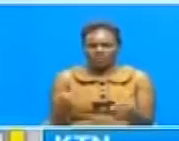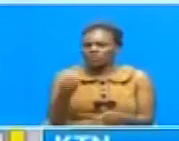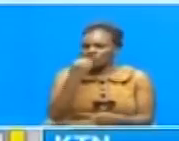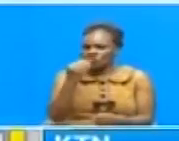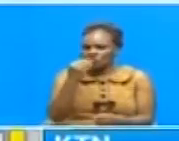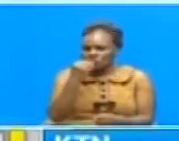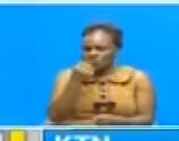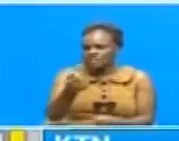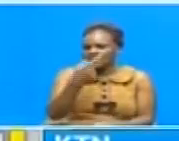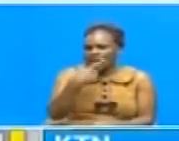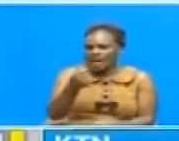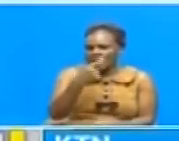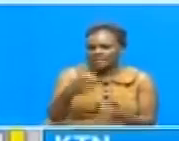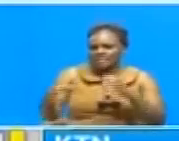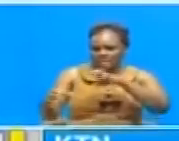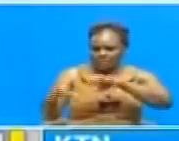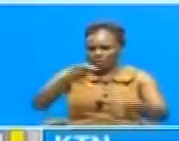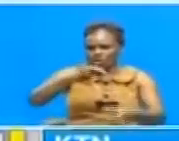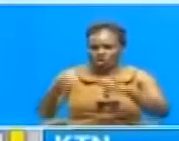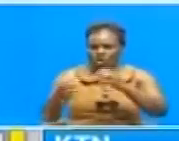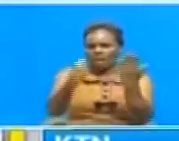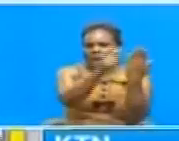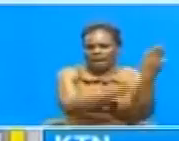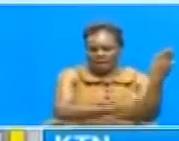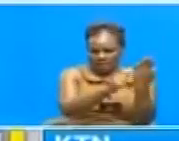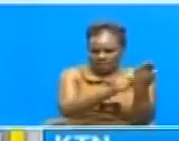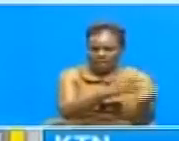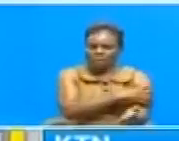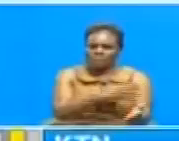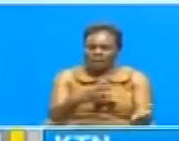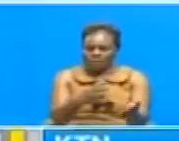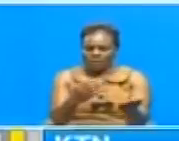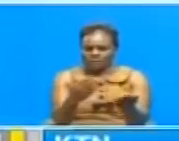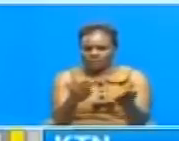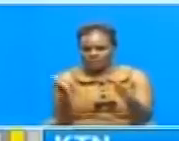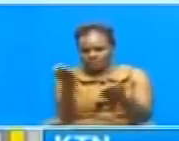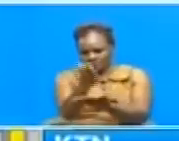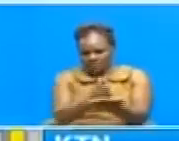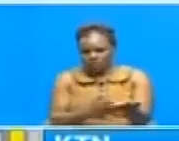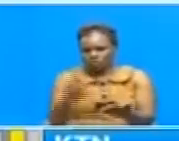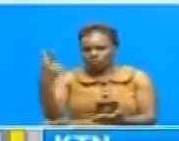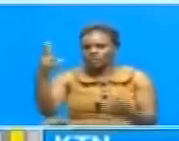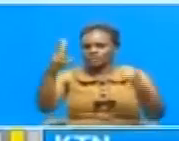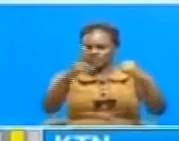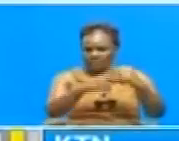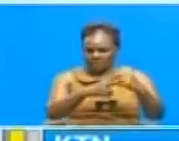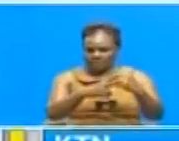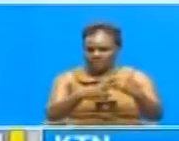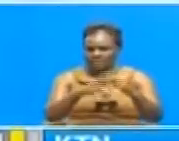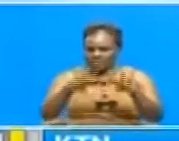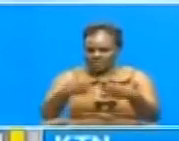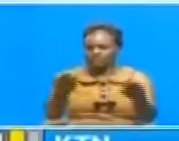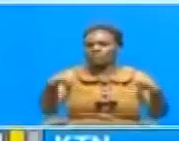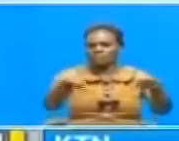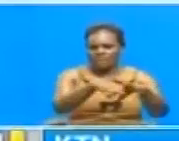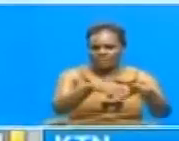and Chemical Substances Act. It stipulates the powers under Section 27. It stipulates even who are the members,